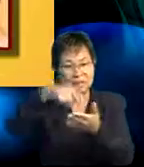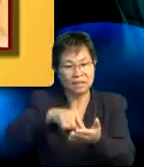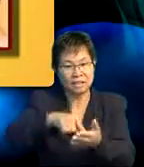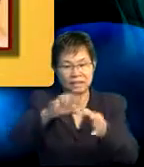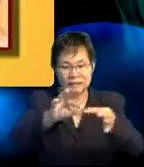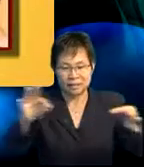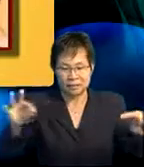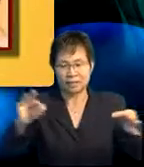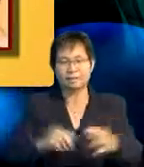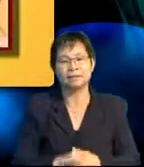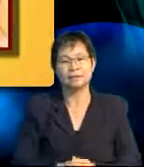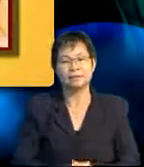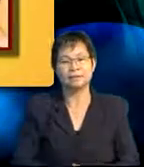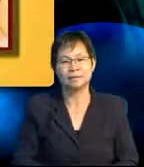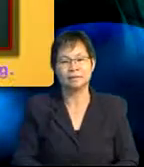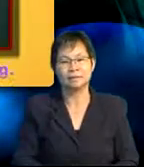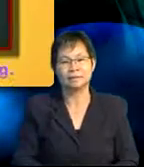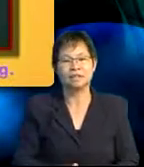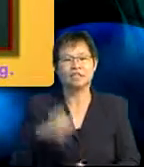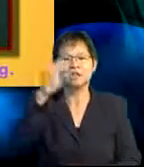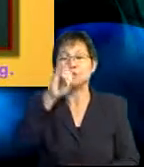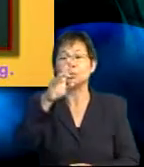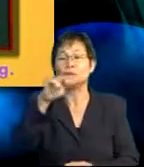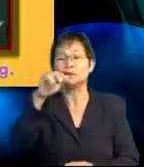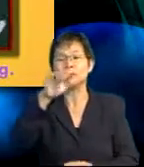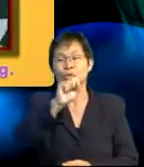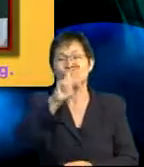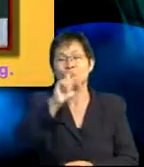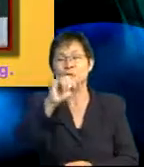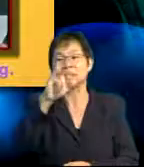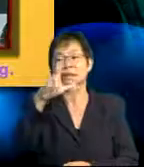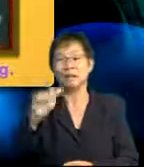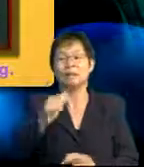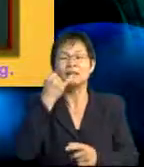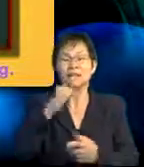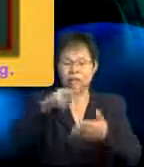these sentences. Lucilla is reading.